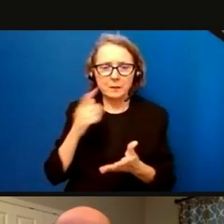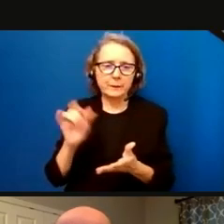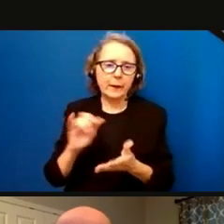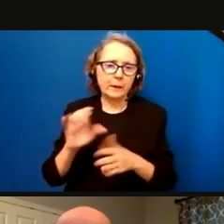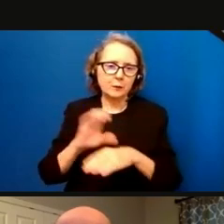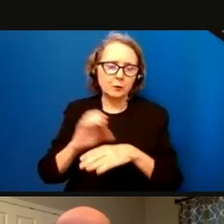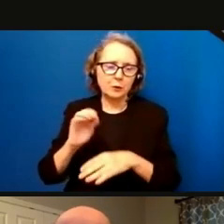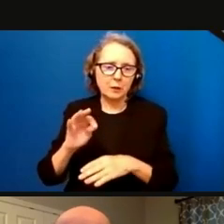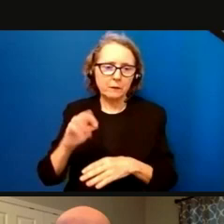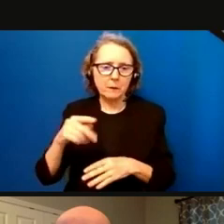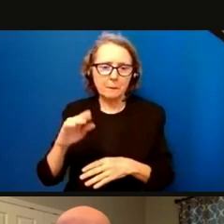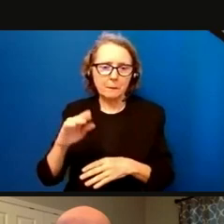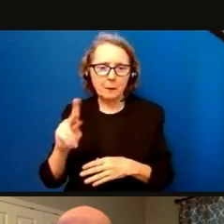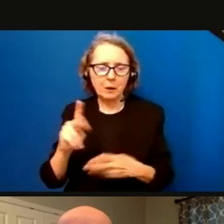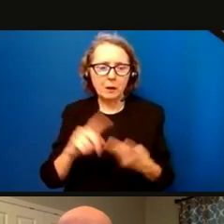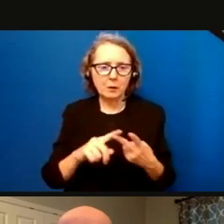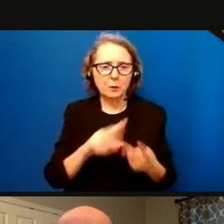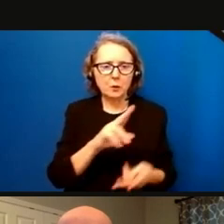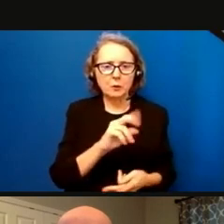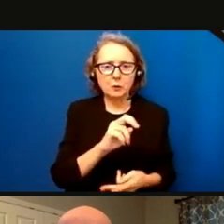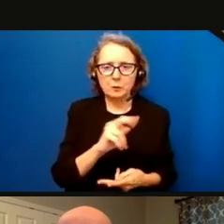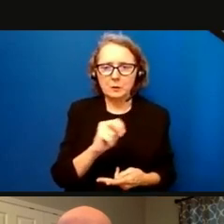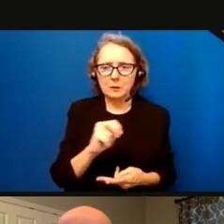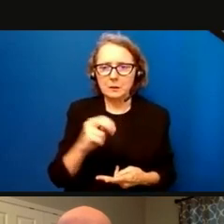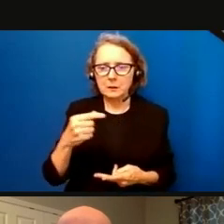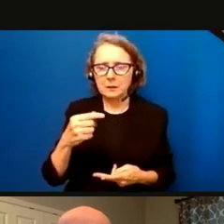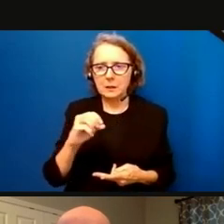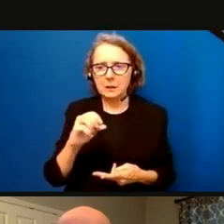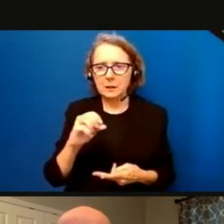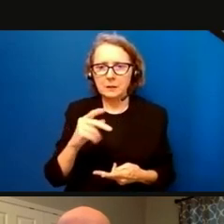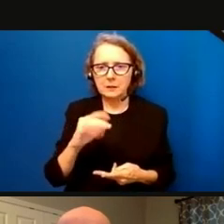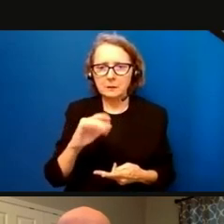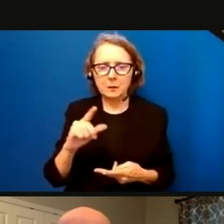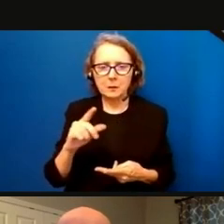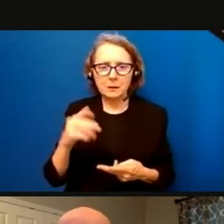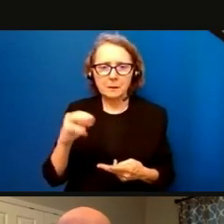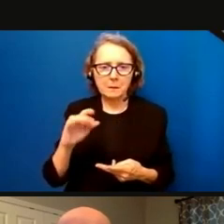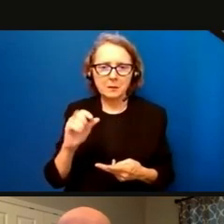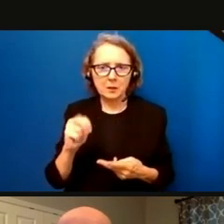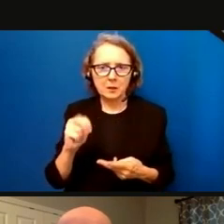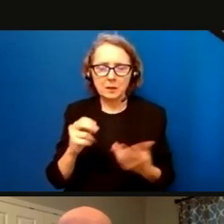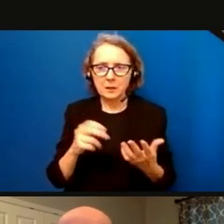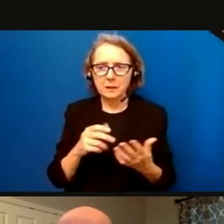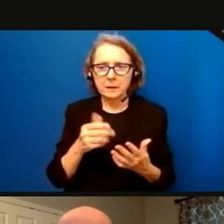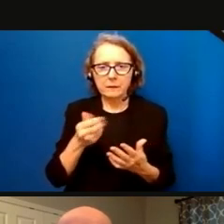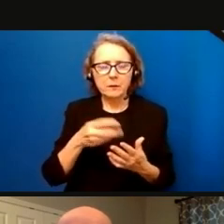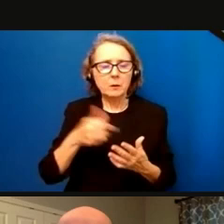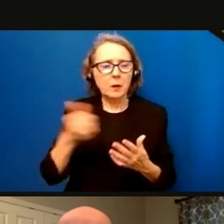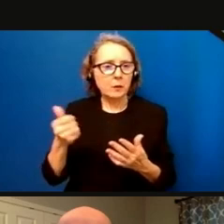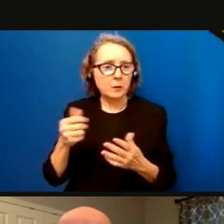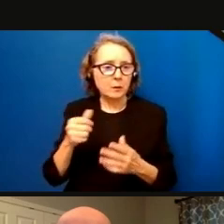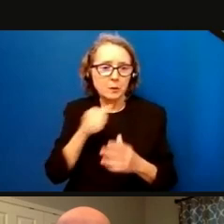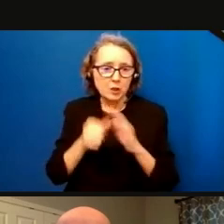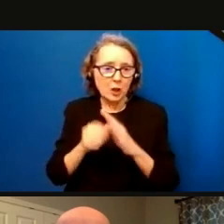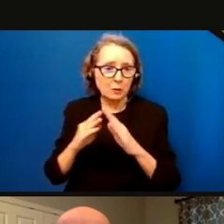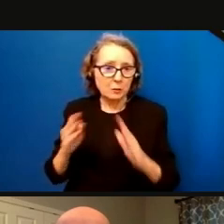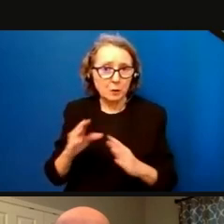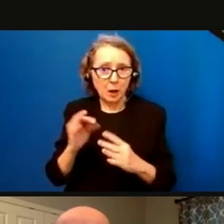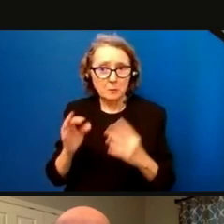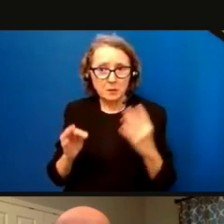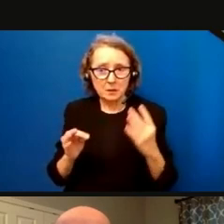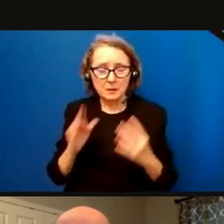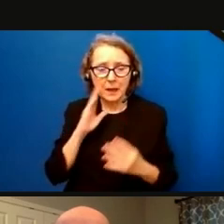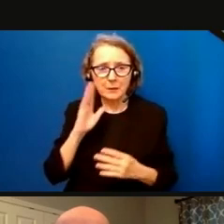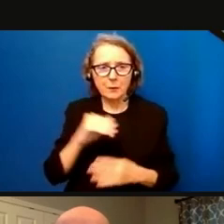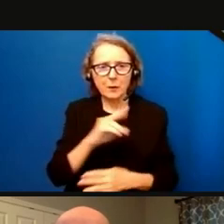or Union Gospel Mission, Simonka's Place. There's several shelter options. I know that UGM